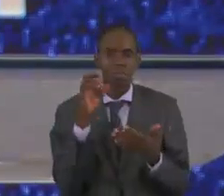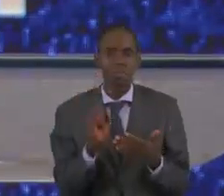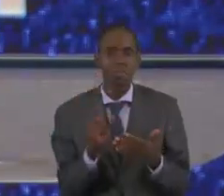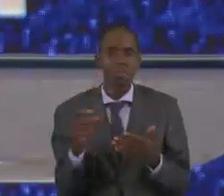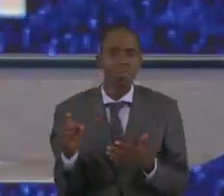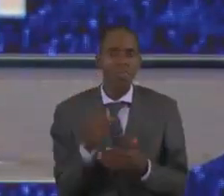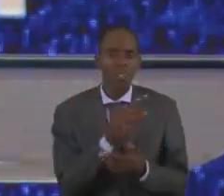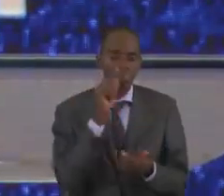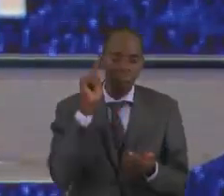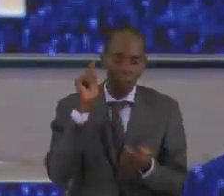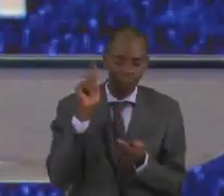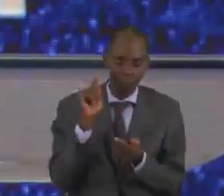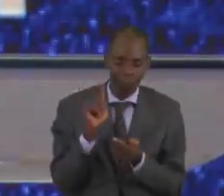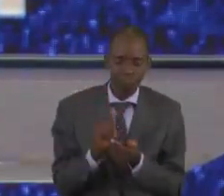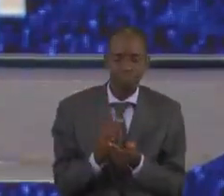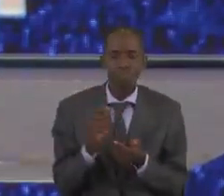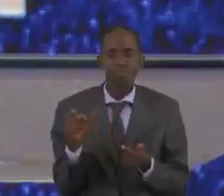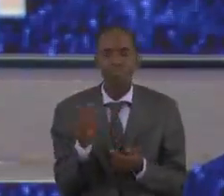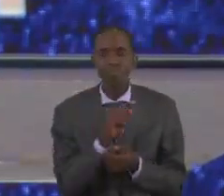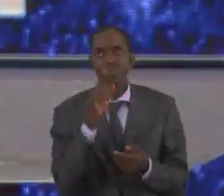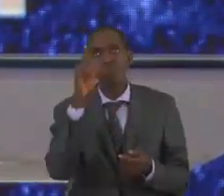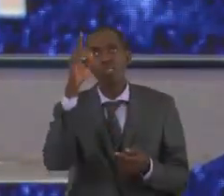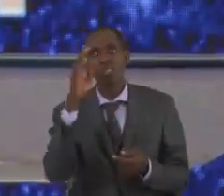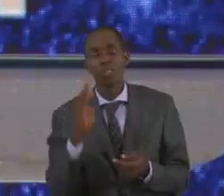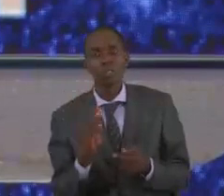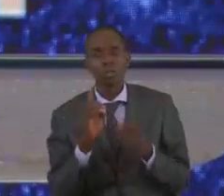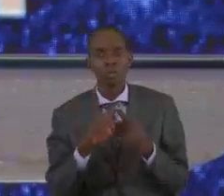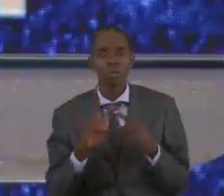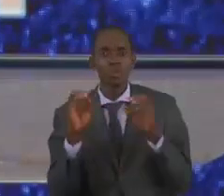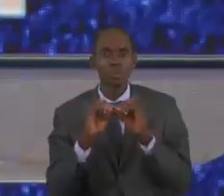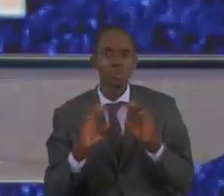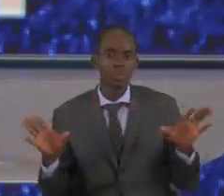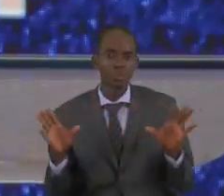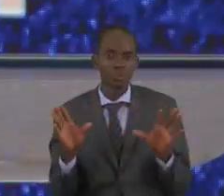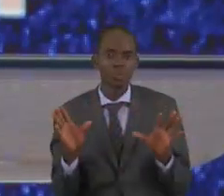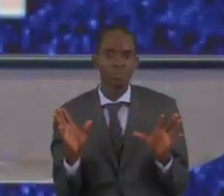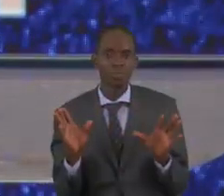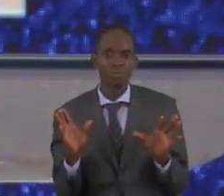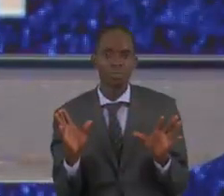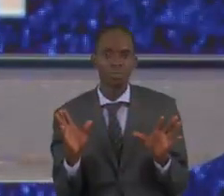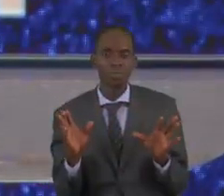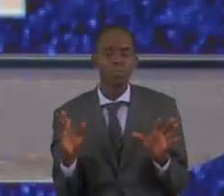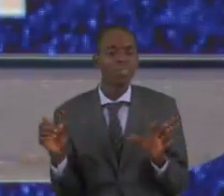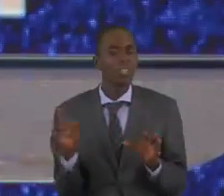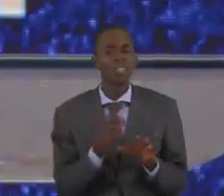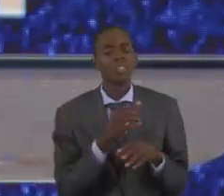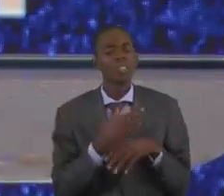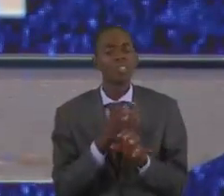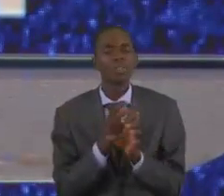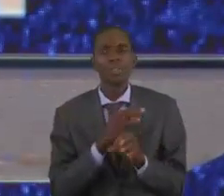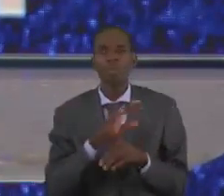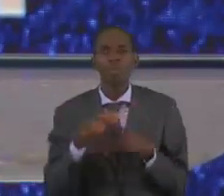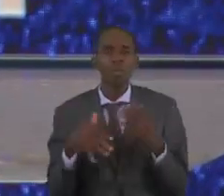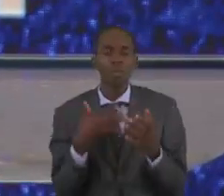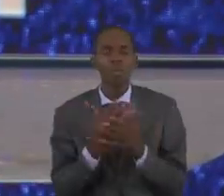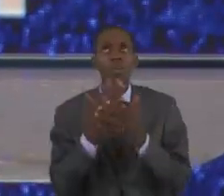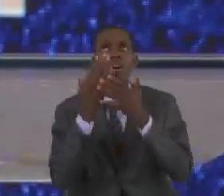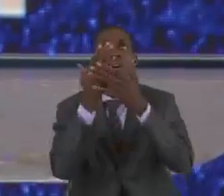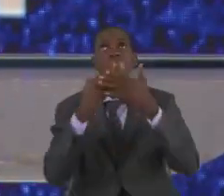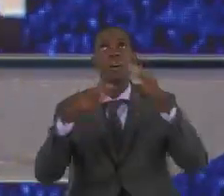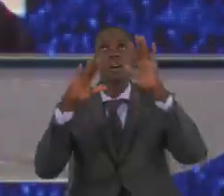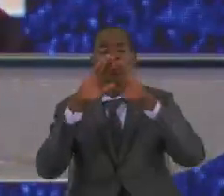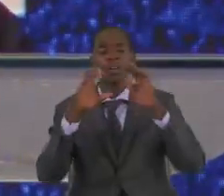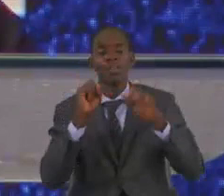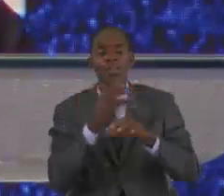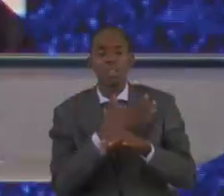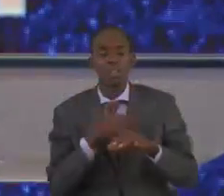their God to nothing. The judge of all the earth, the creator of the heavens and the earth,